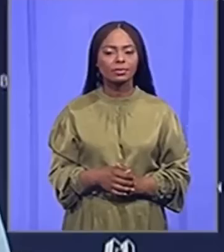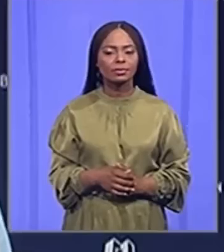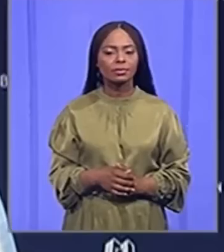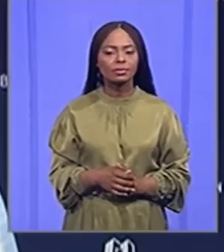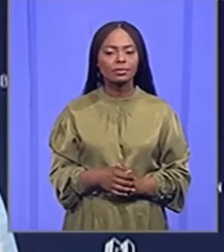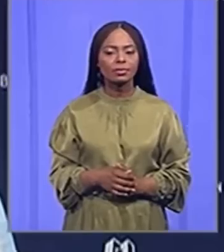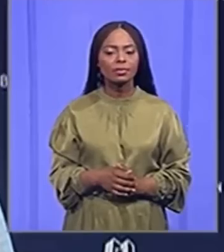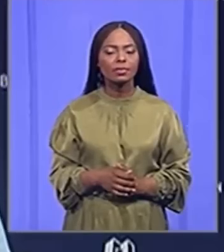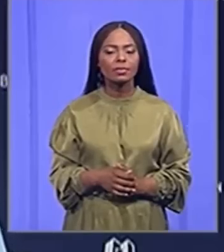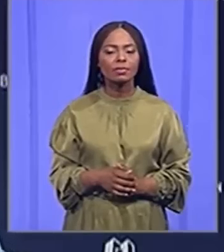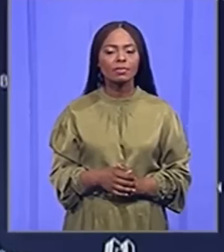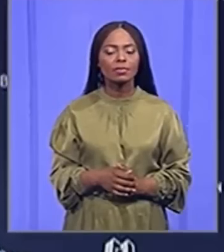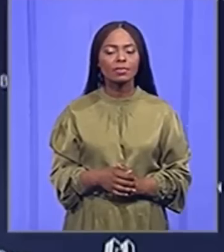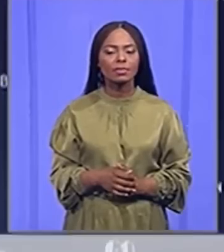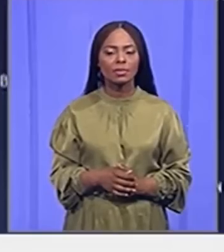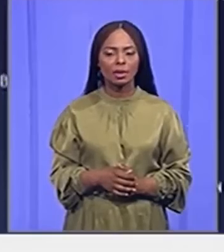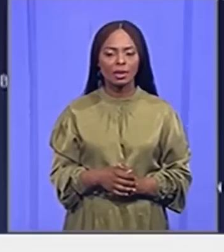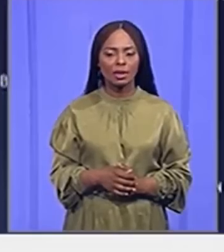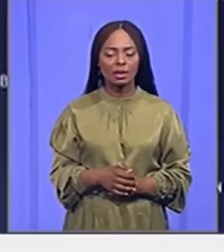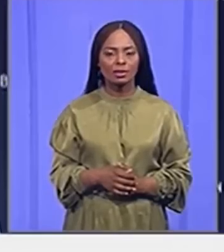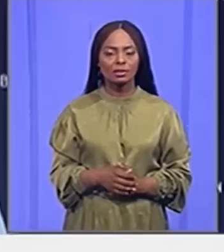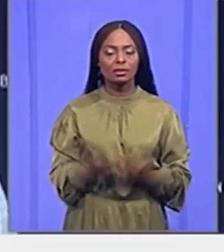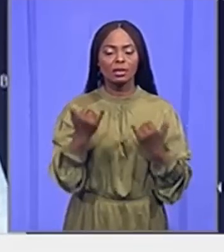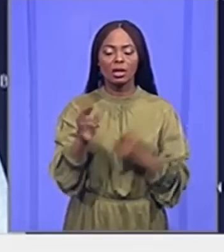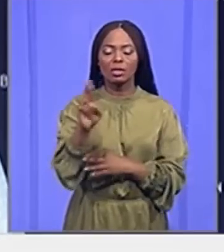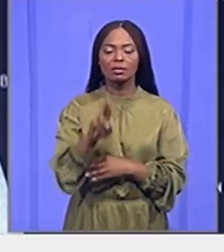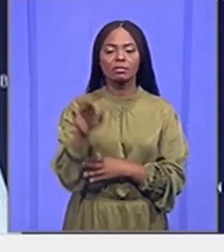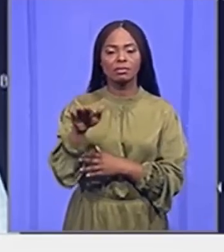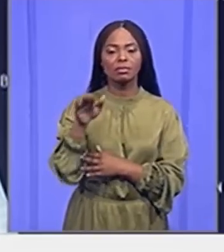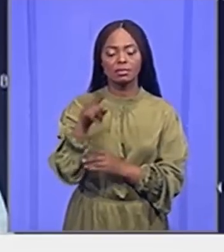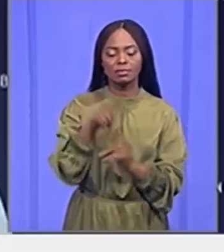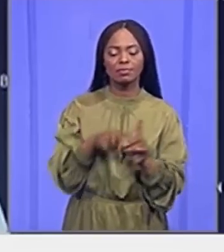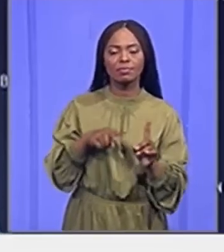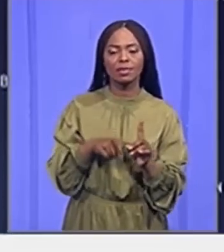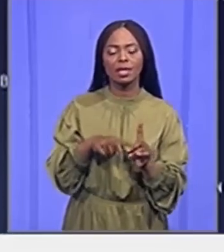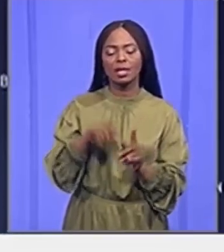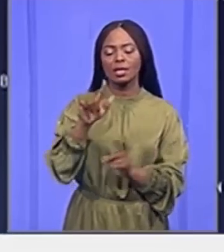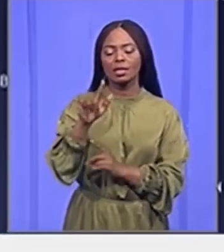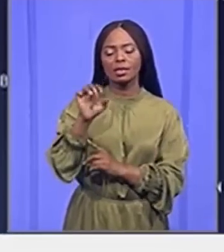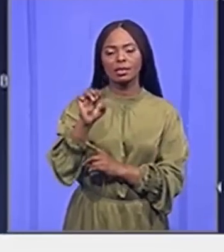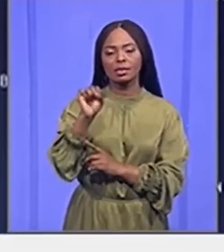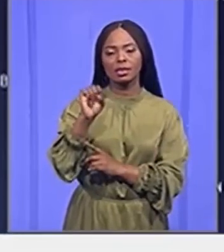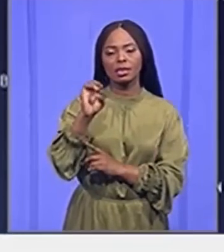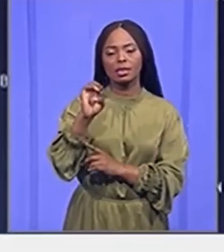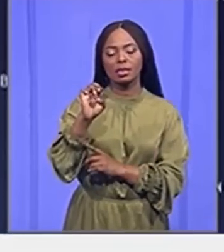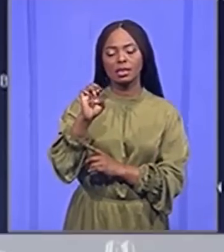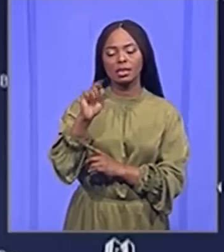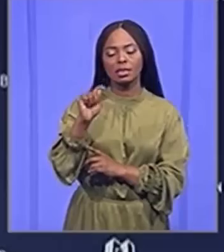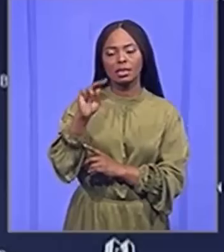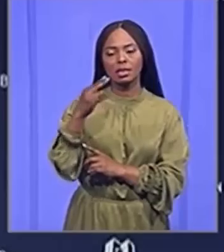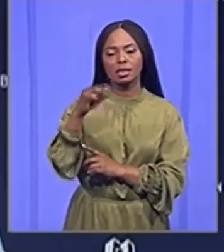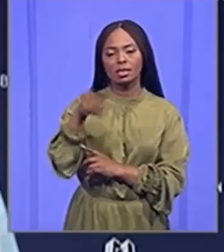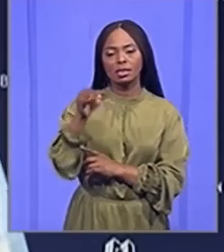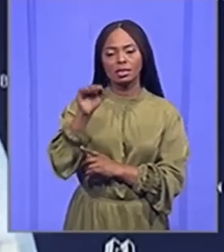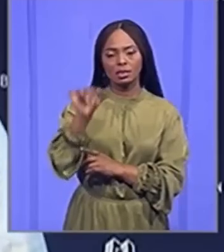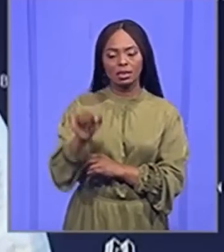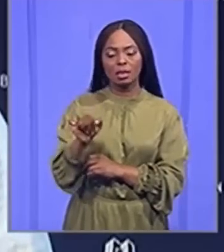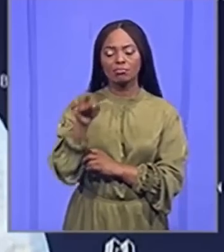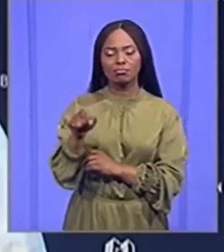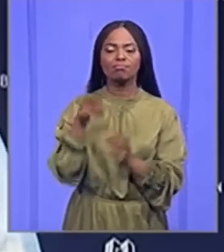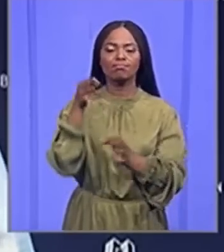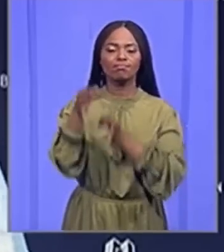Ga jwale moshishi wa Banka Reserve le setjaganya ke gona a fetša polelo ya gagwe. Go be o